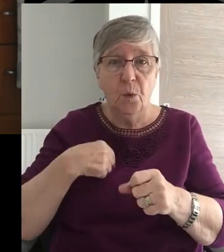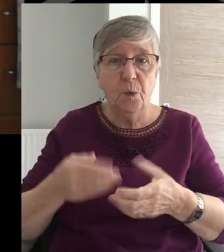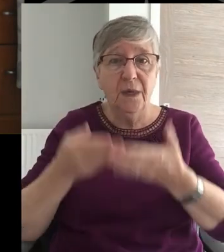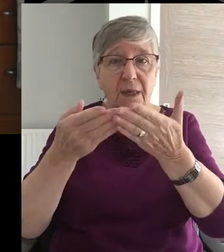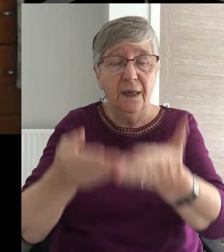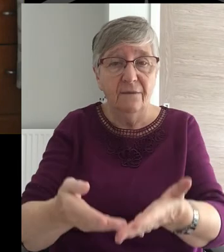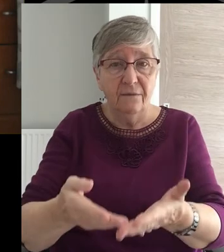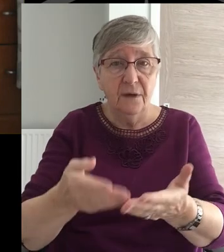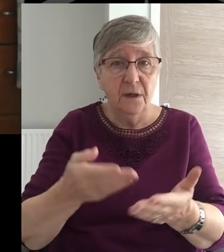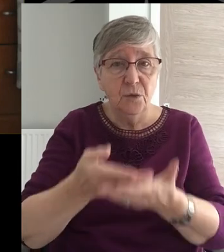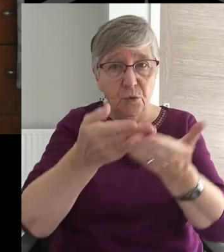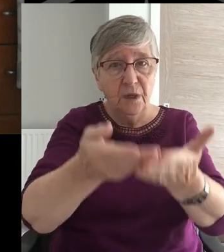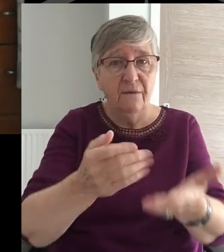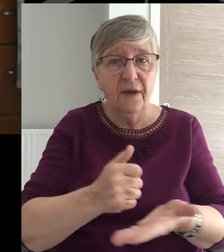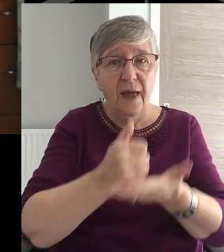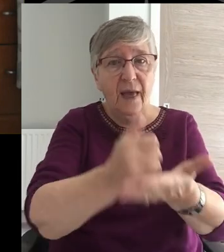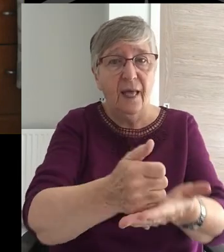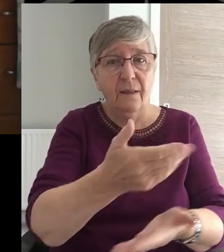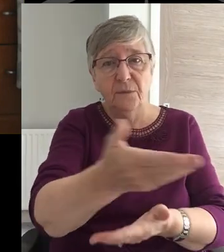who need it.